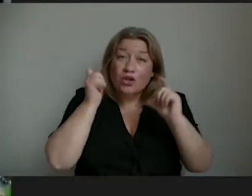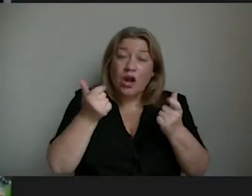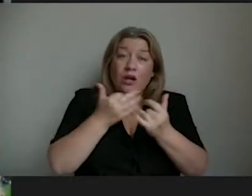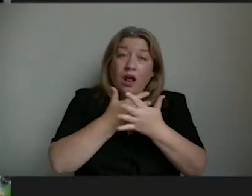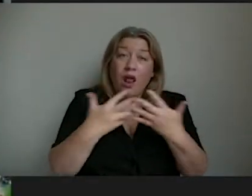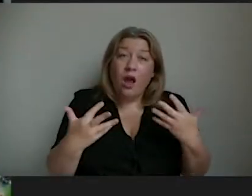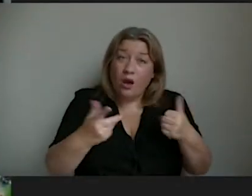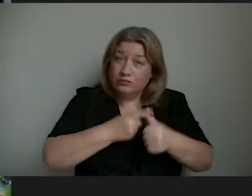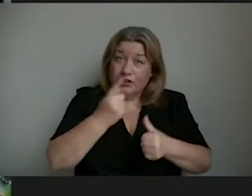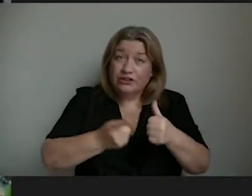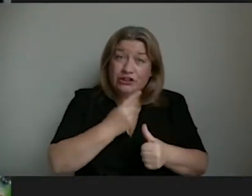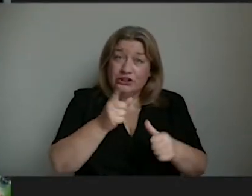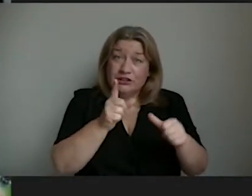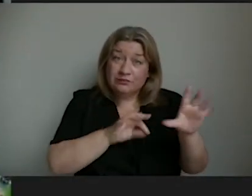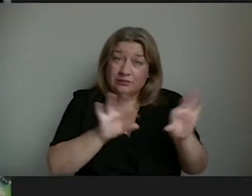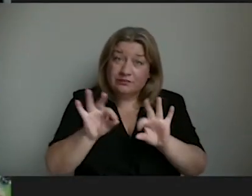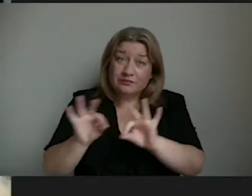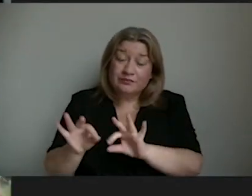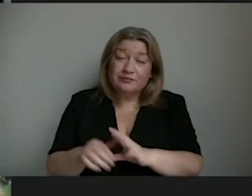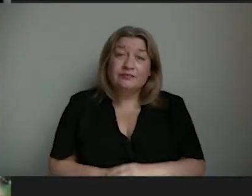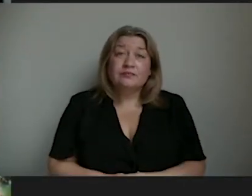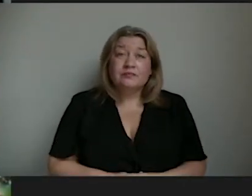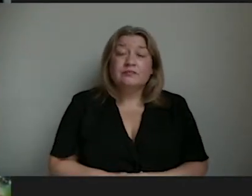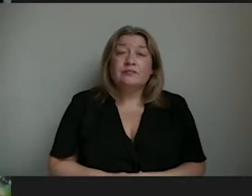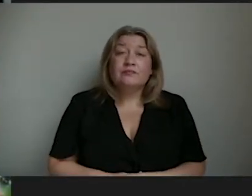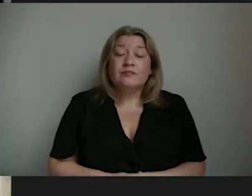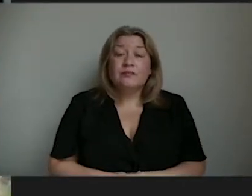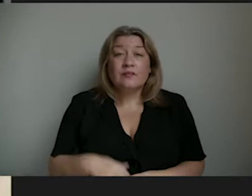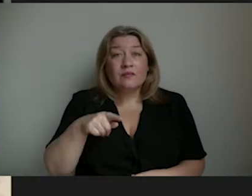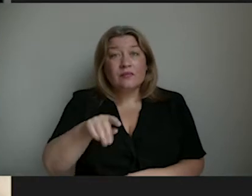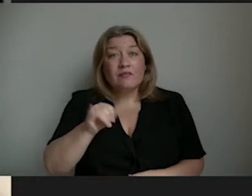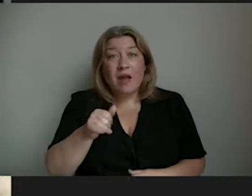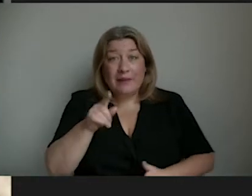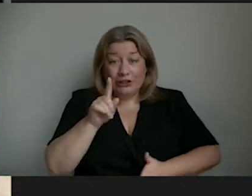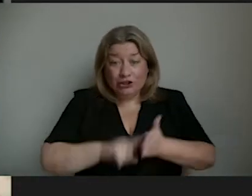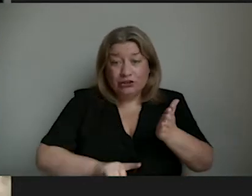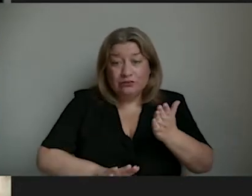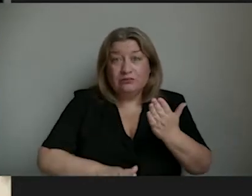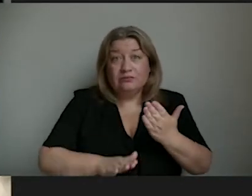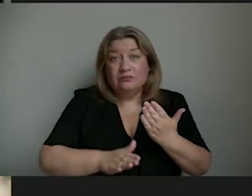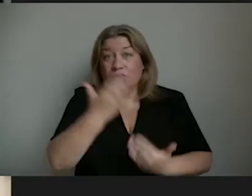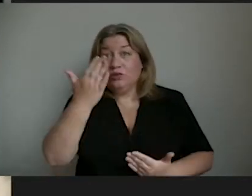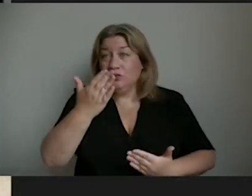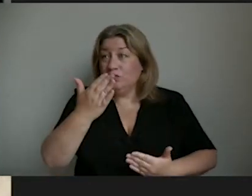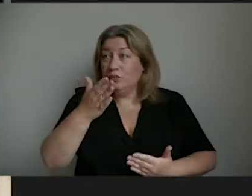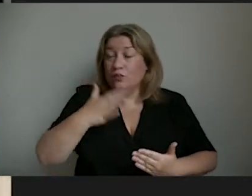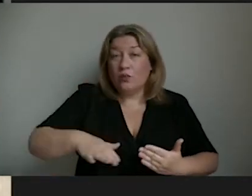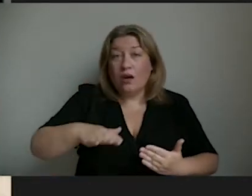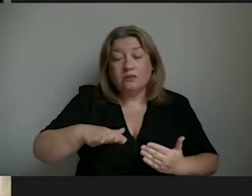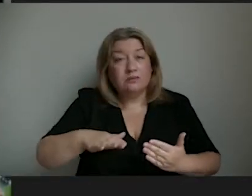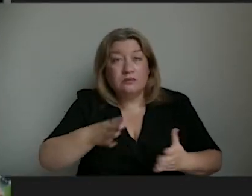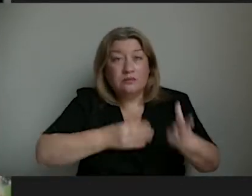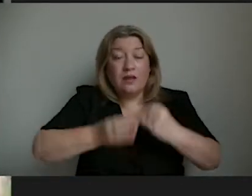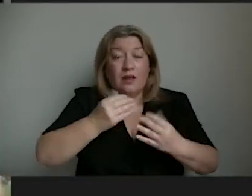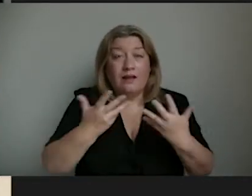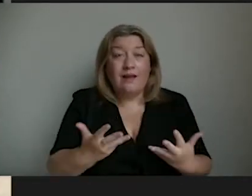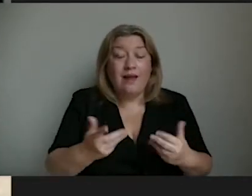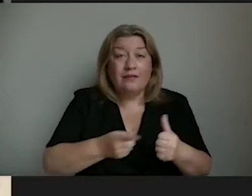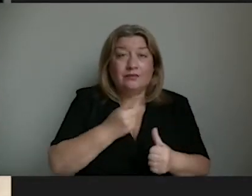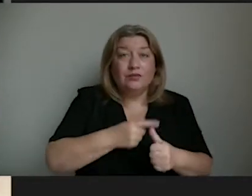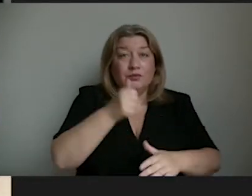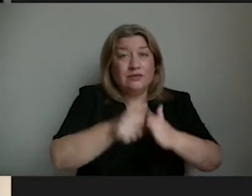have loads and loads of apprenticeship opportunities for you. So whether you're looking to just start out your career, then we've